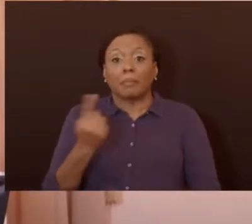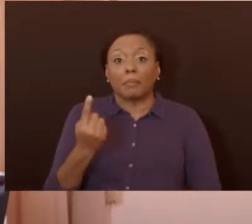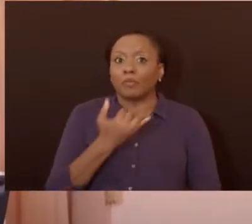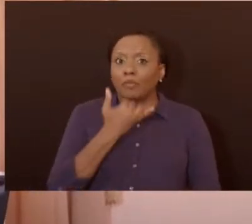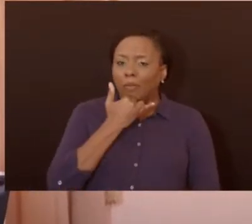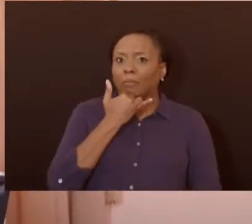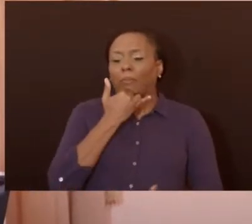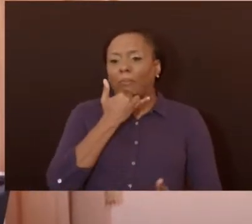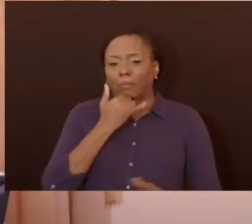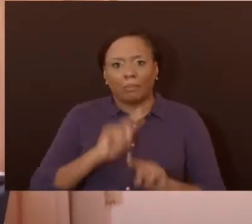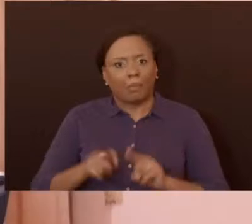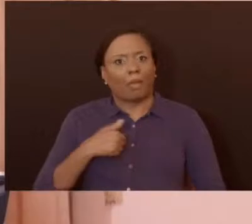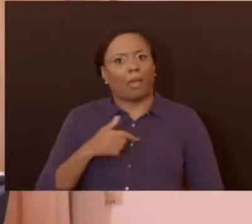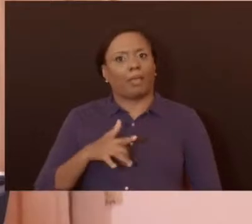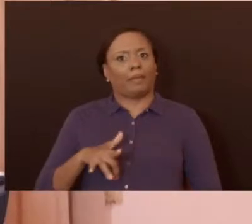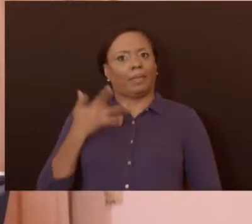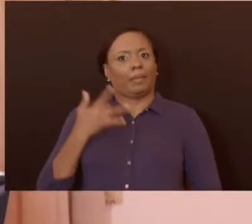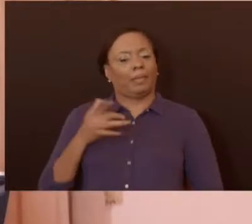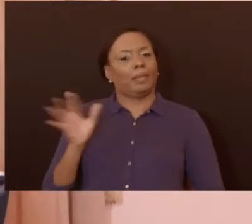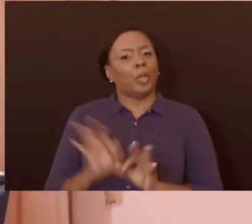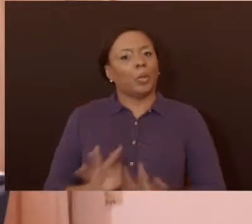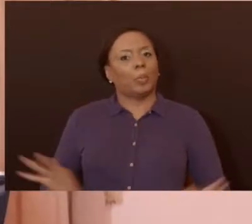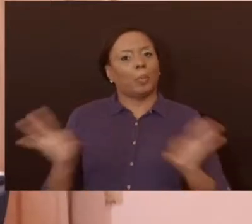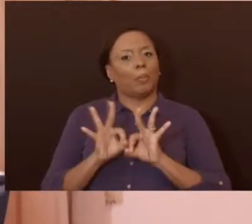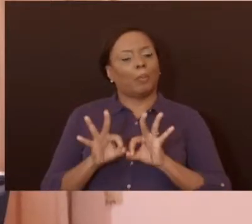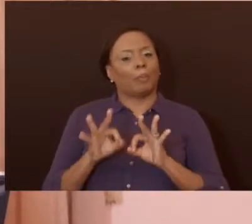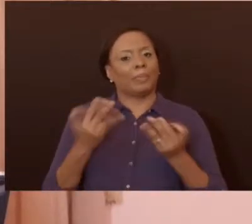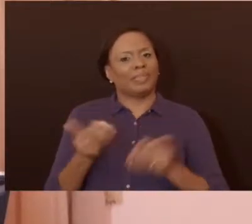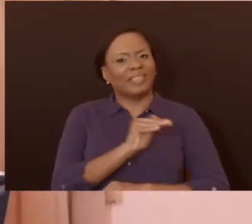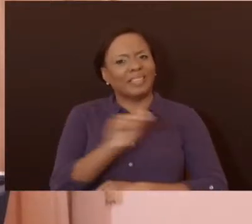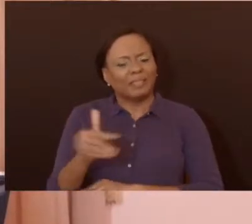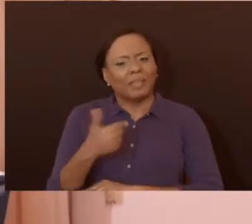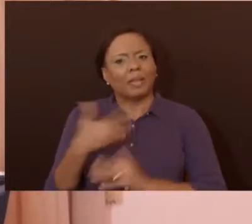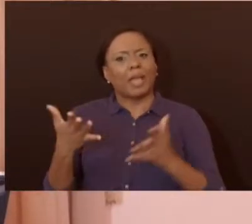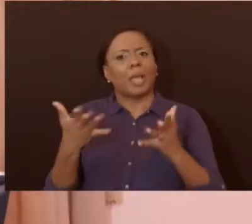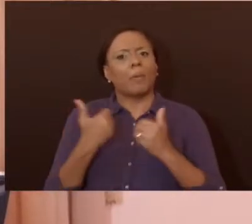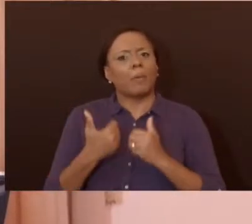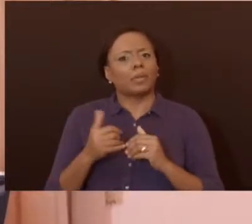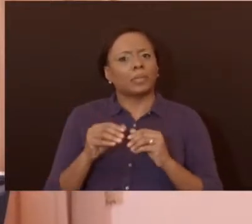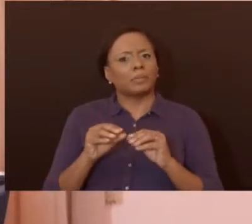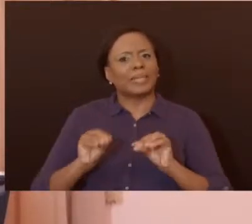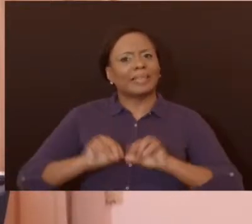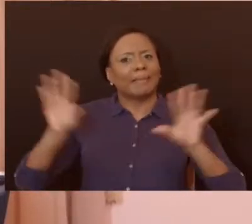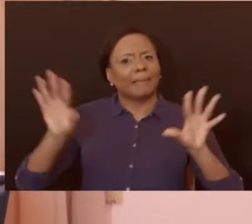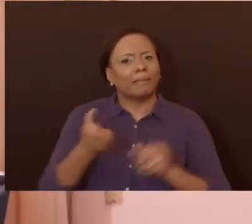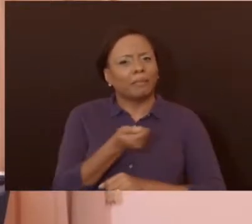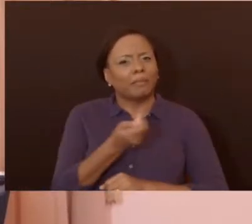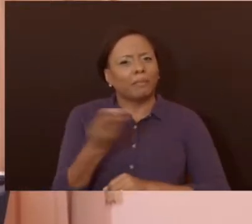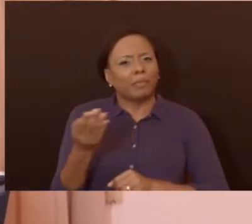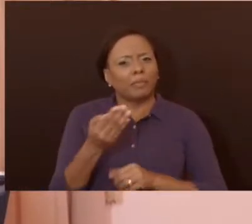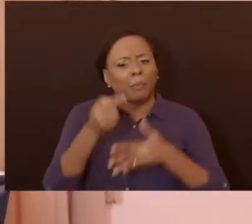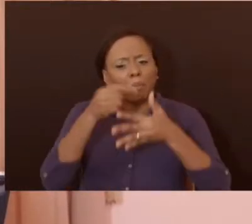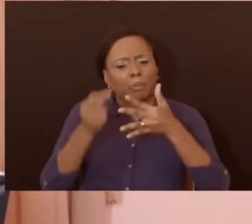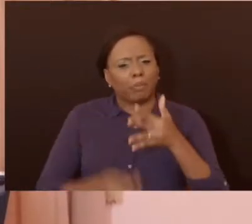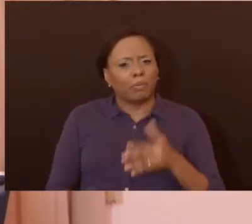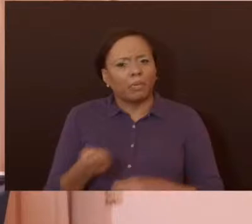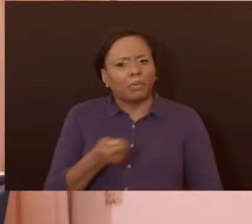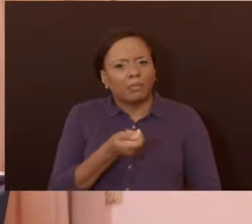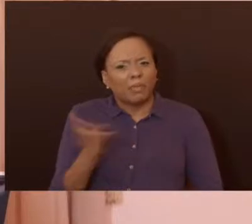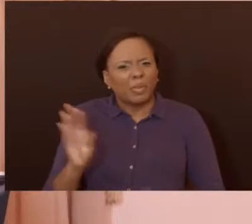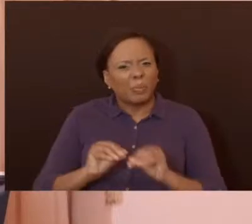but I feel it is important that I come along this evening just to clarify a few things. Now, yesterday, the